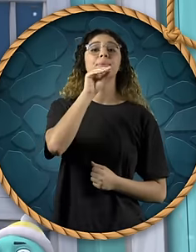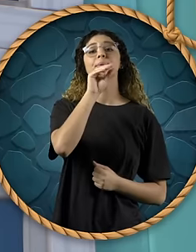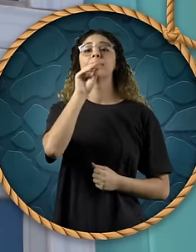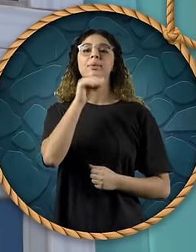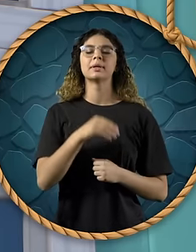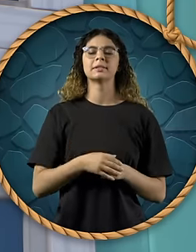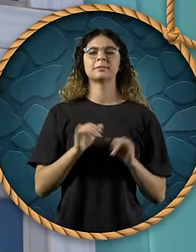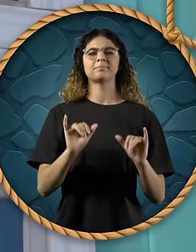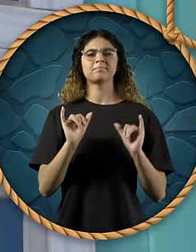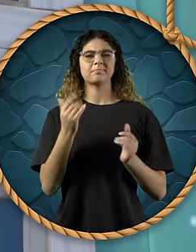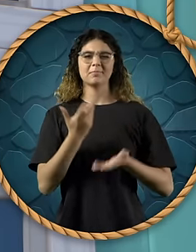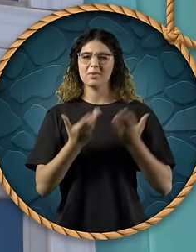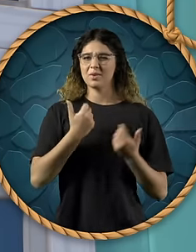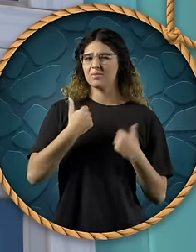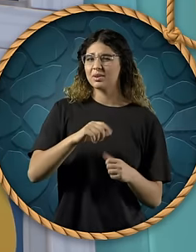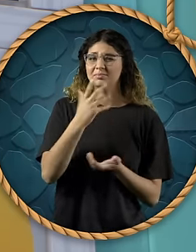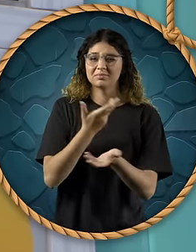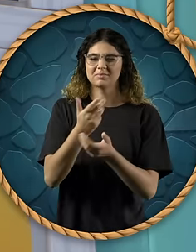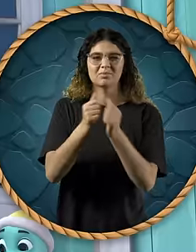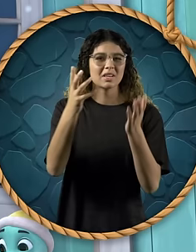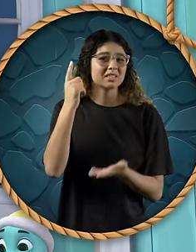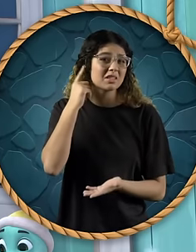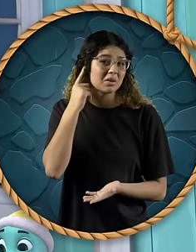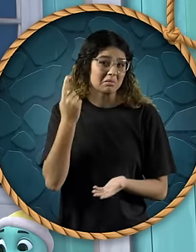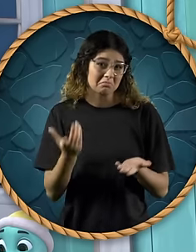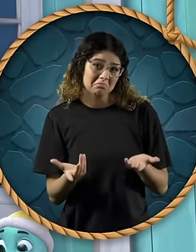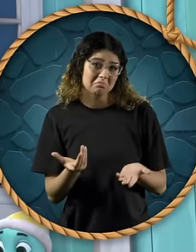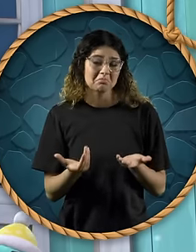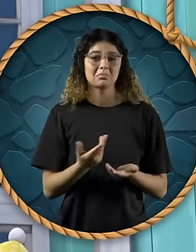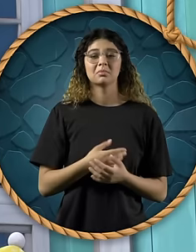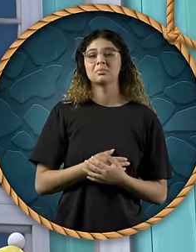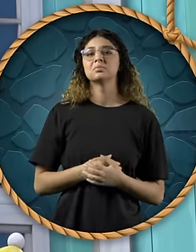I think we need a way to talk to Luna without using sounds.